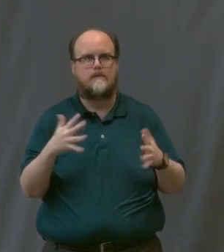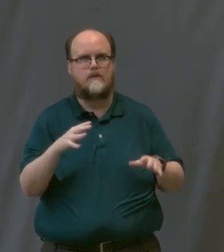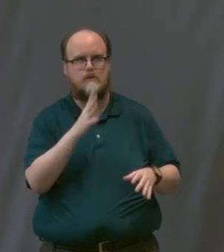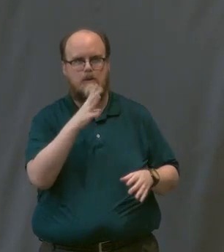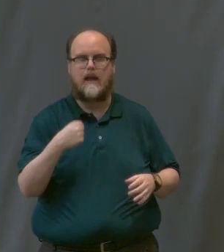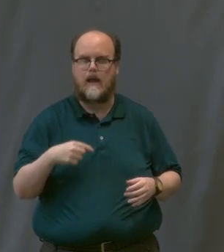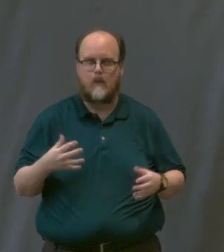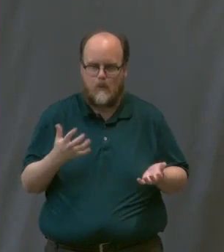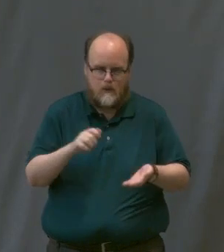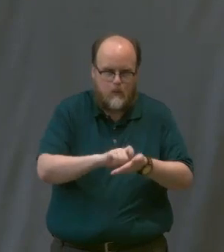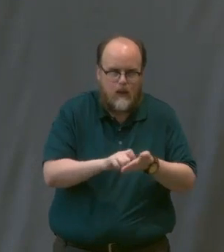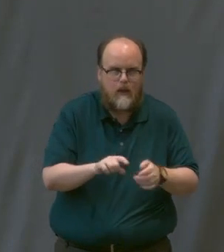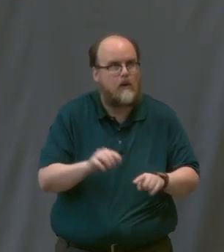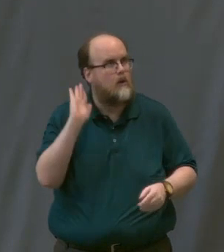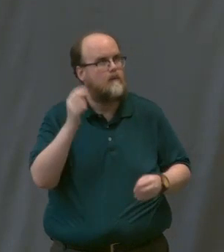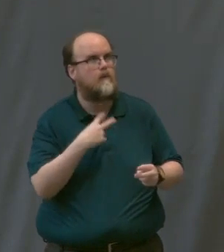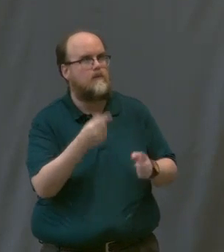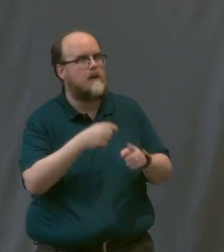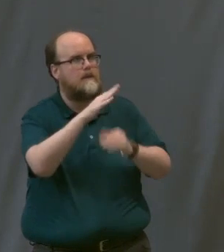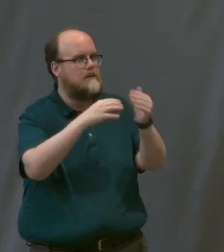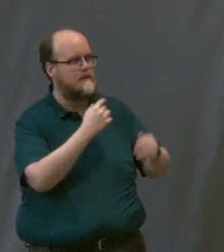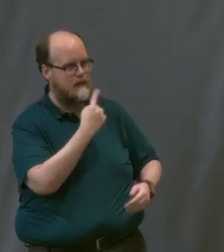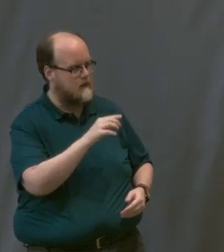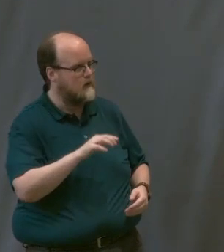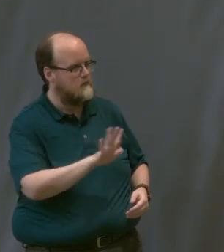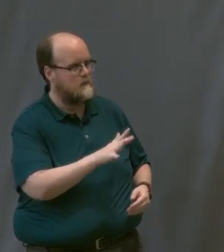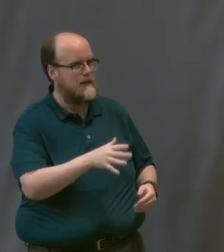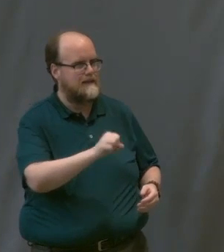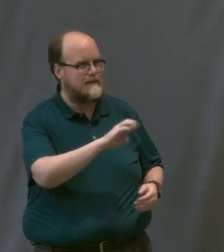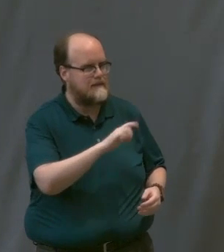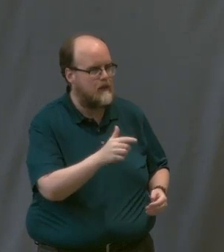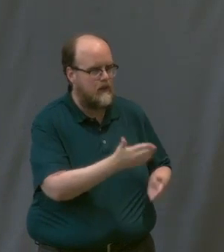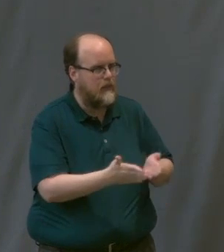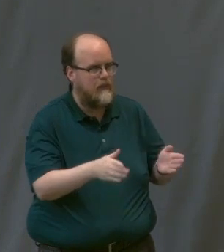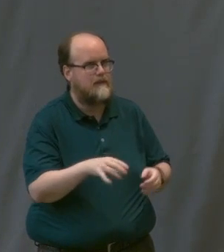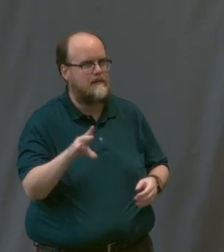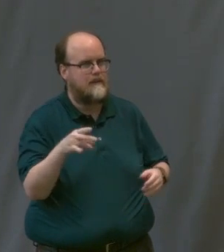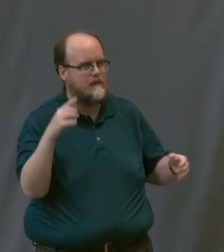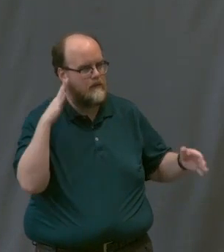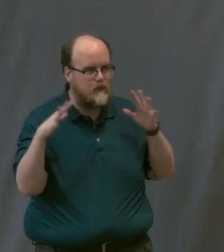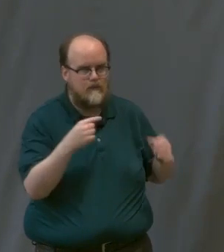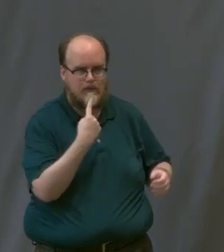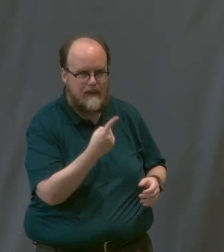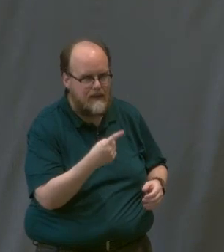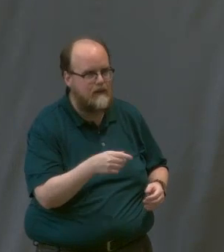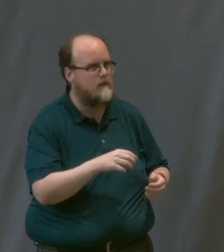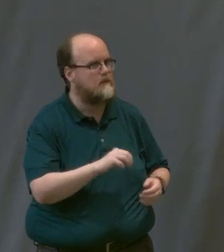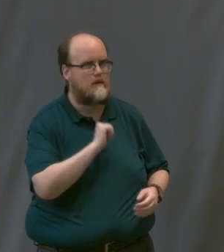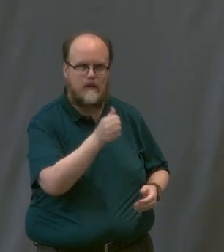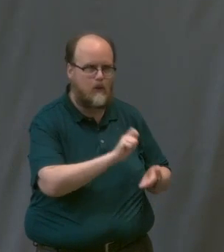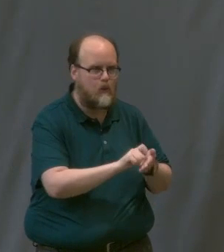was about to write, and I heard a voice from heaven saying unto me, seal up those things which the seven thunders uttered, and write them